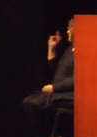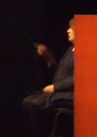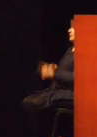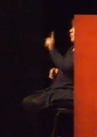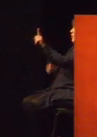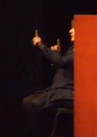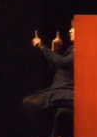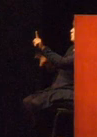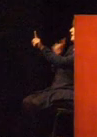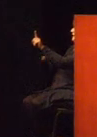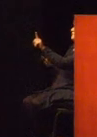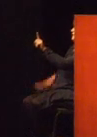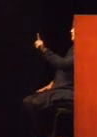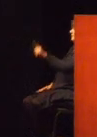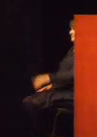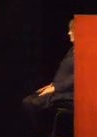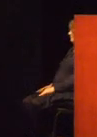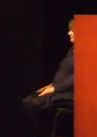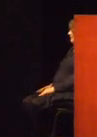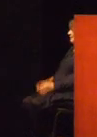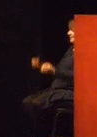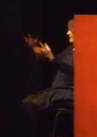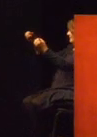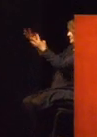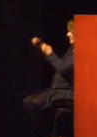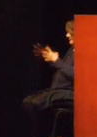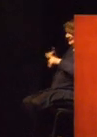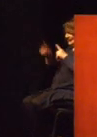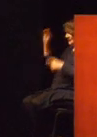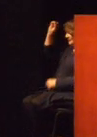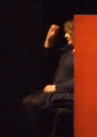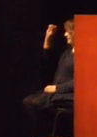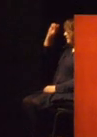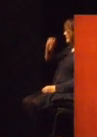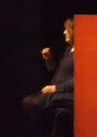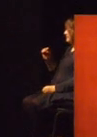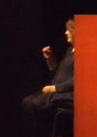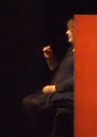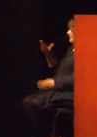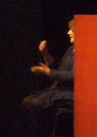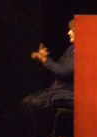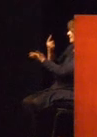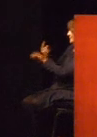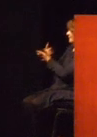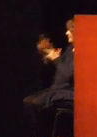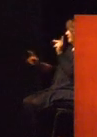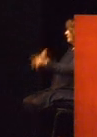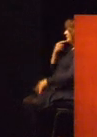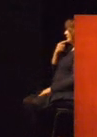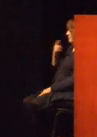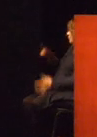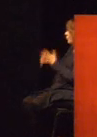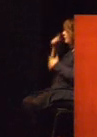one right answer. They're going to be multifaceted. People are going to have different opinions. And sometimes, you know, sometimes people will say, well,